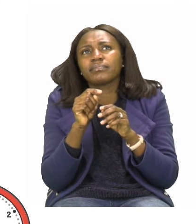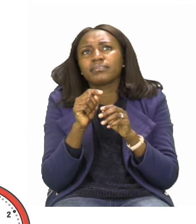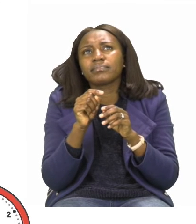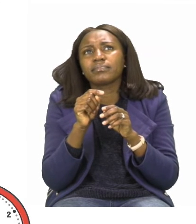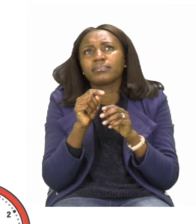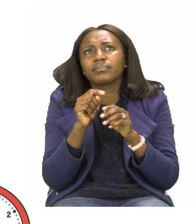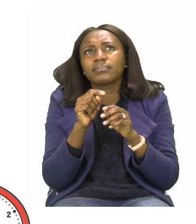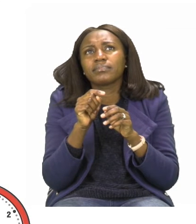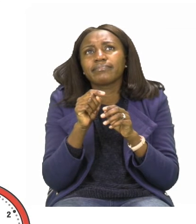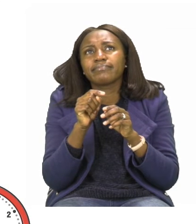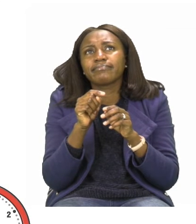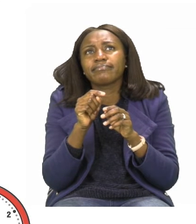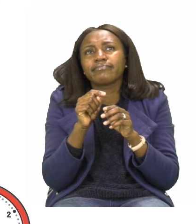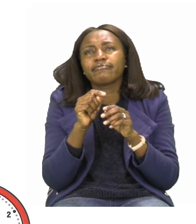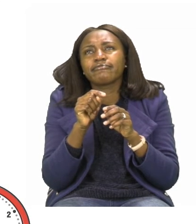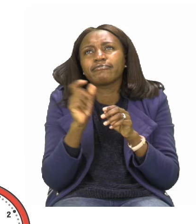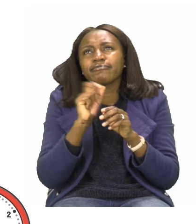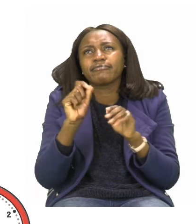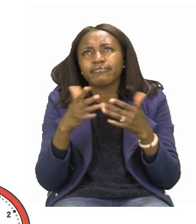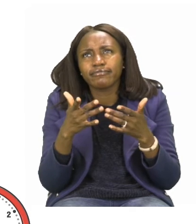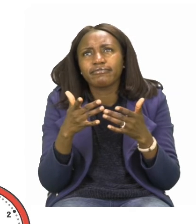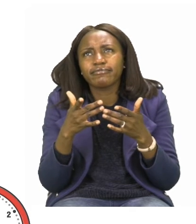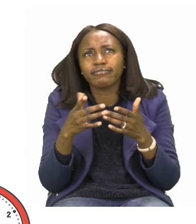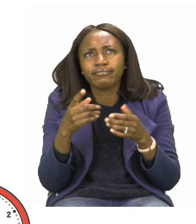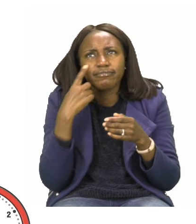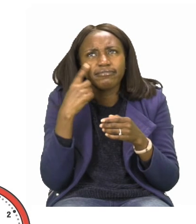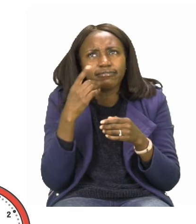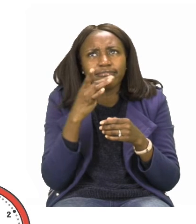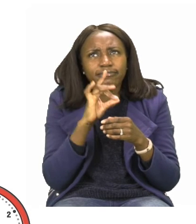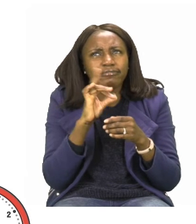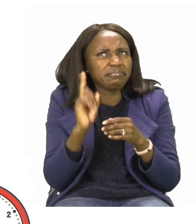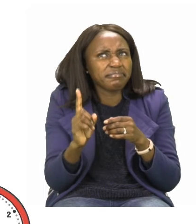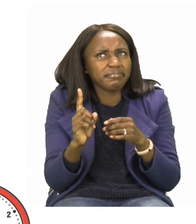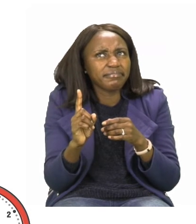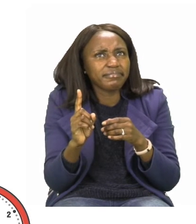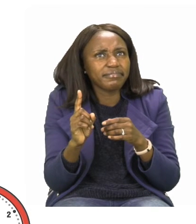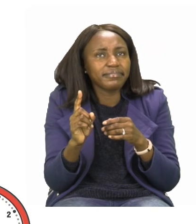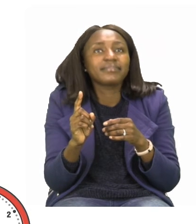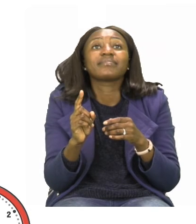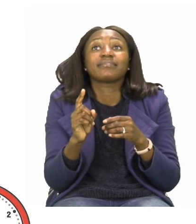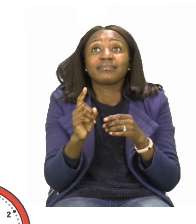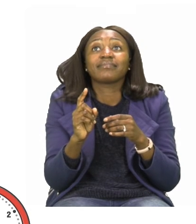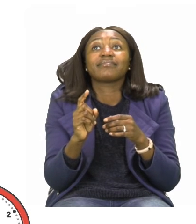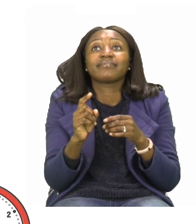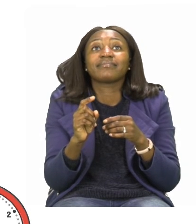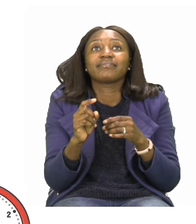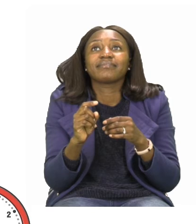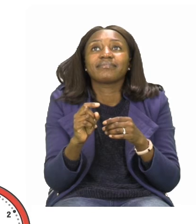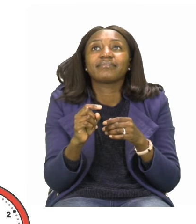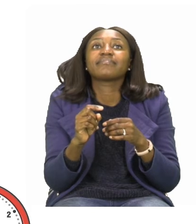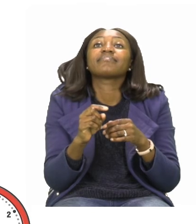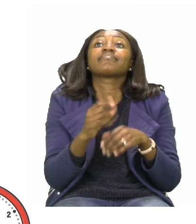8 o'clock or 8:30? If you said that it is